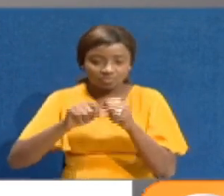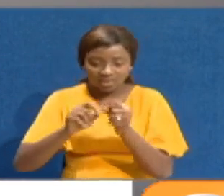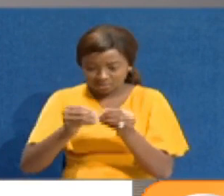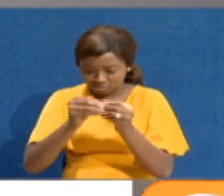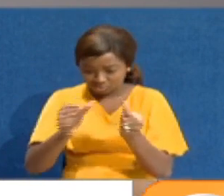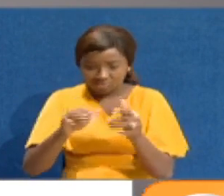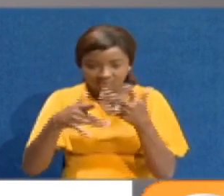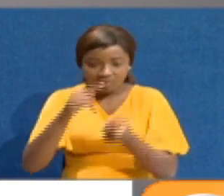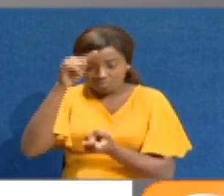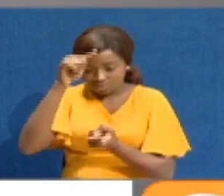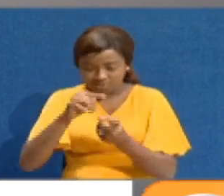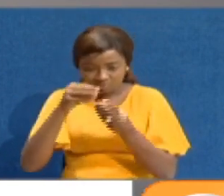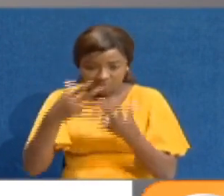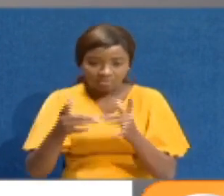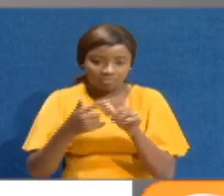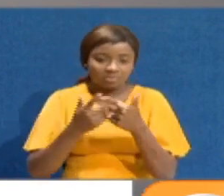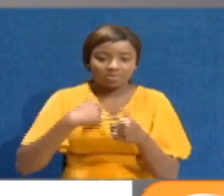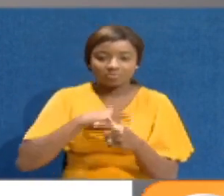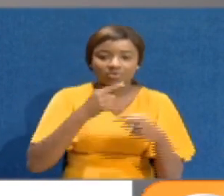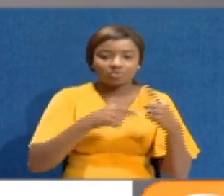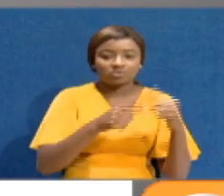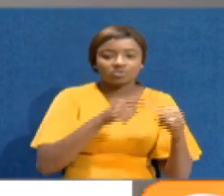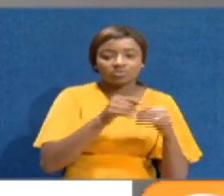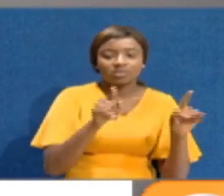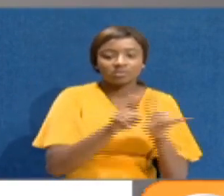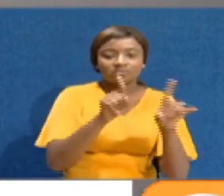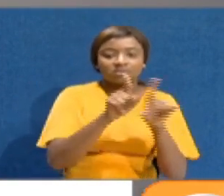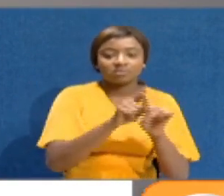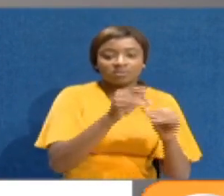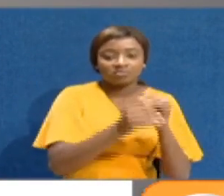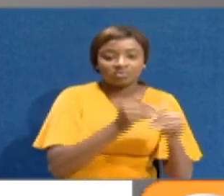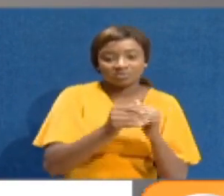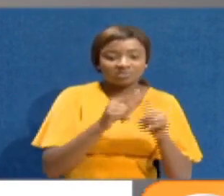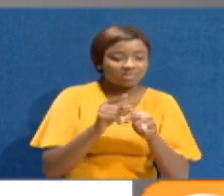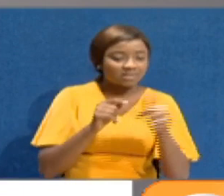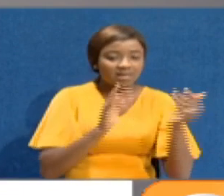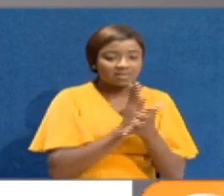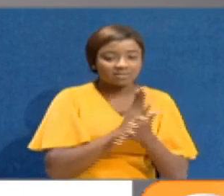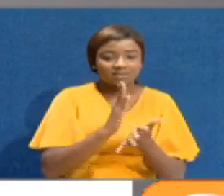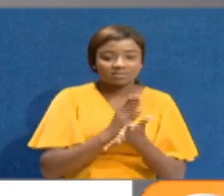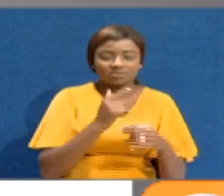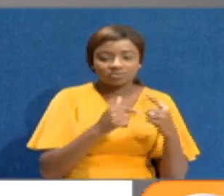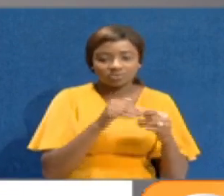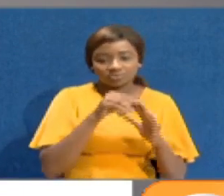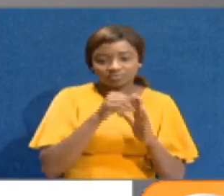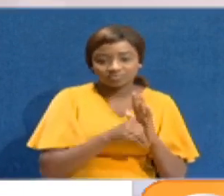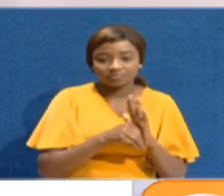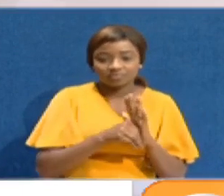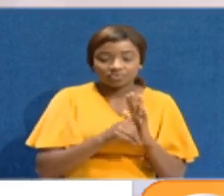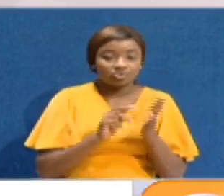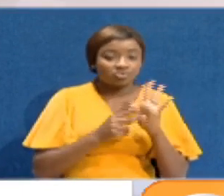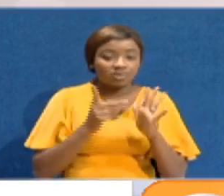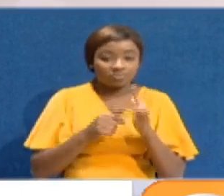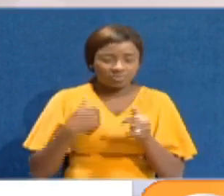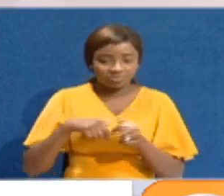collect so that we don't continue in an expansionary process all other sectors of the economy are contracting? So basically living within